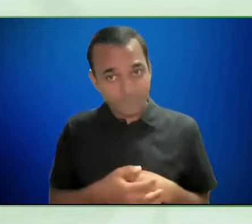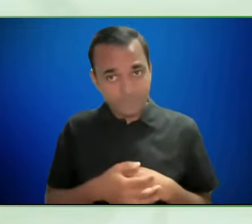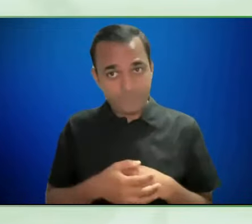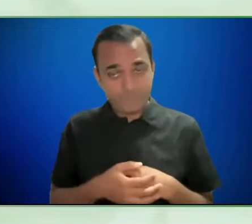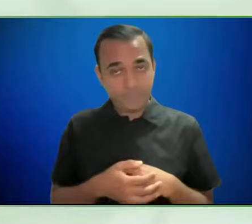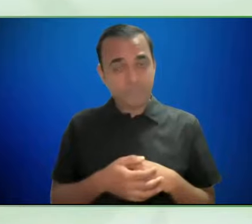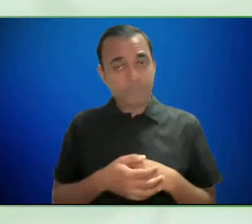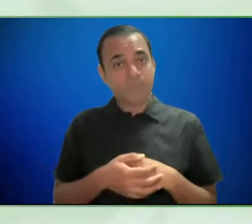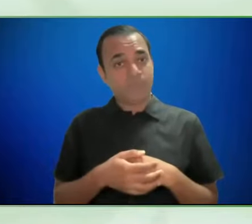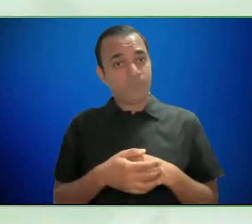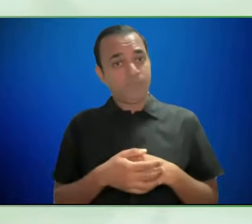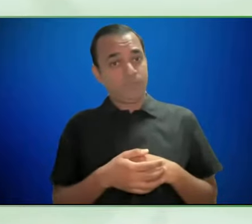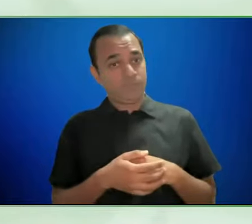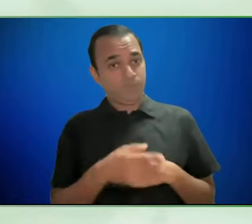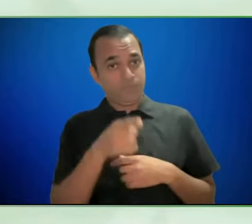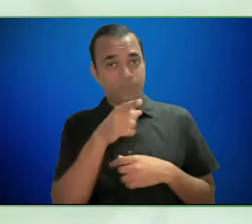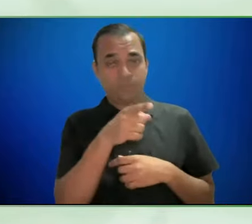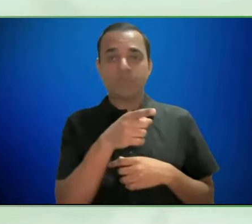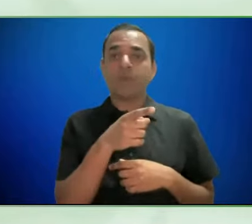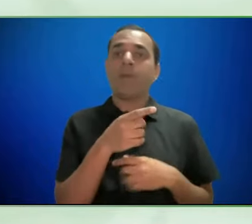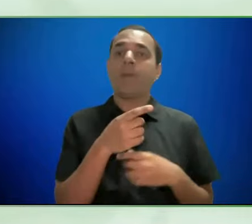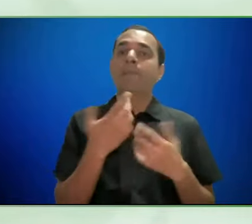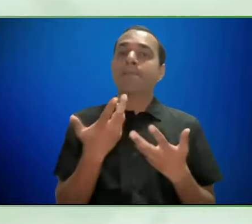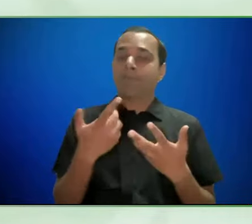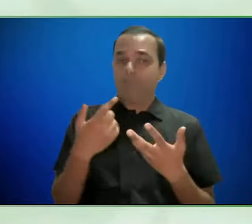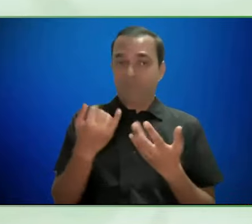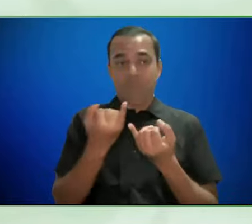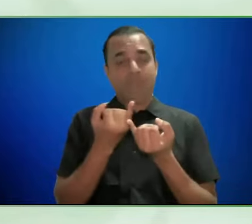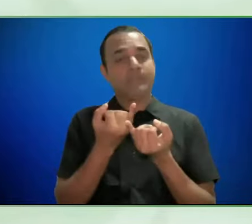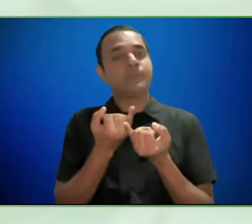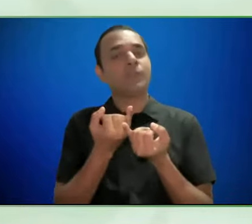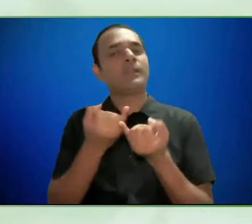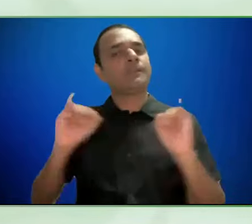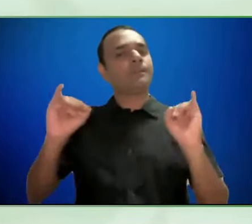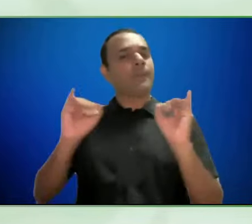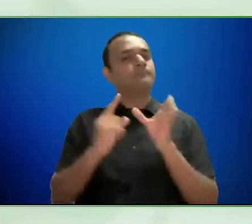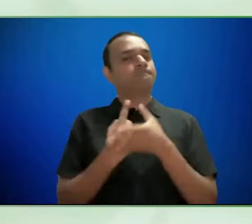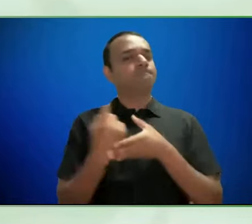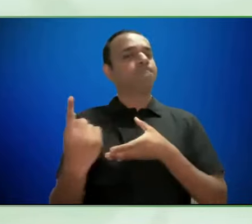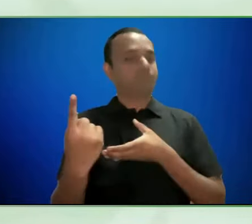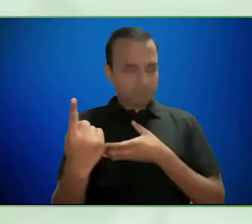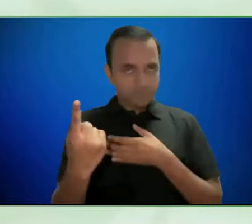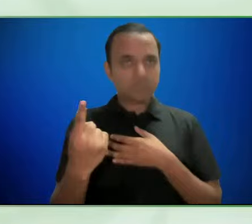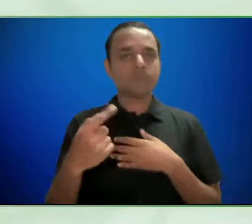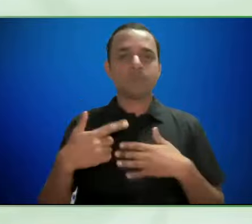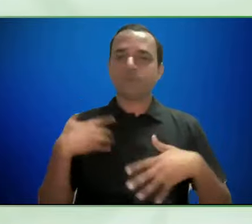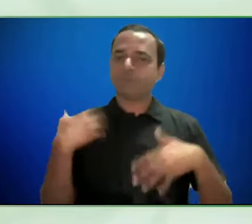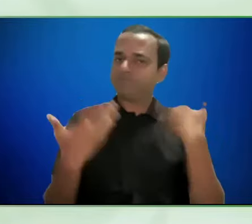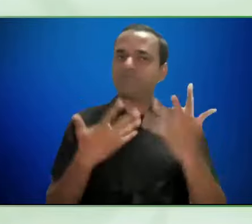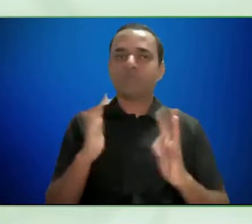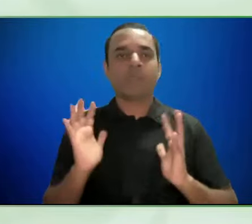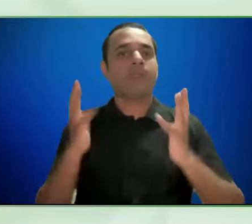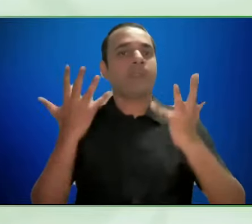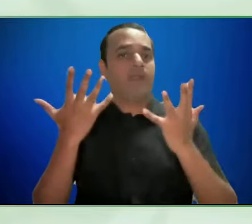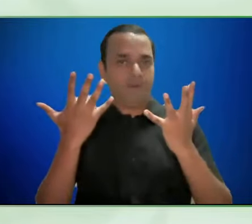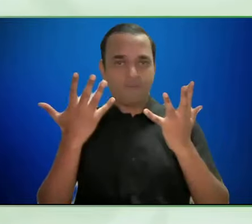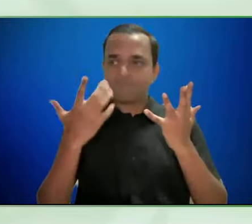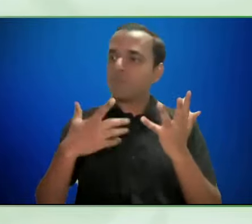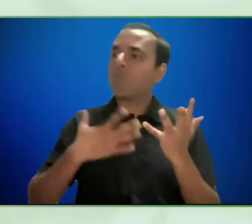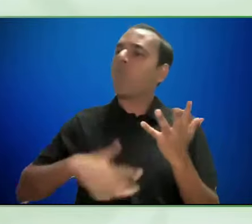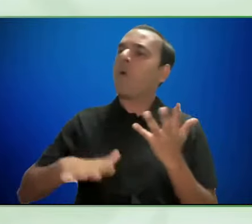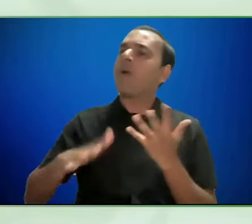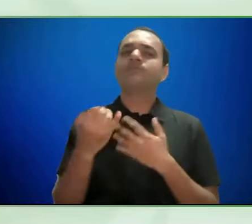I would say both, mm-hmm. but the real The